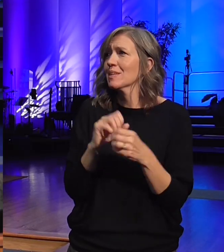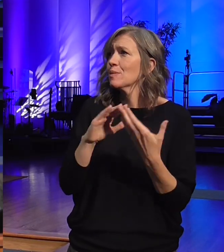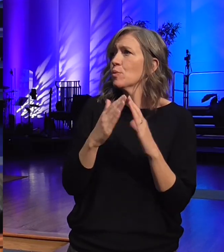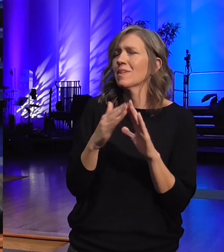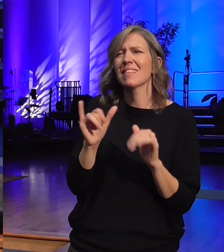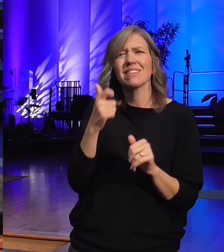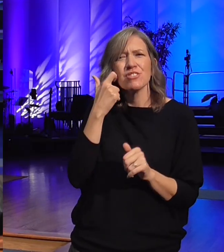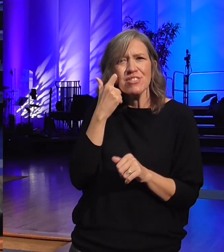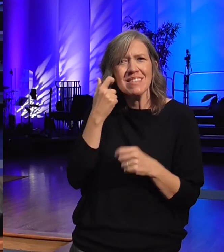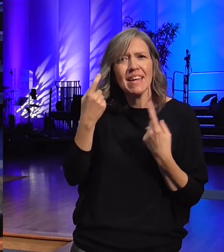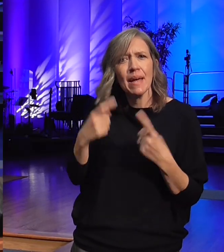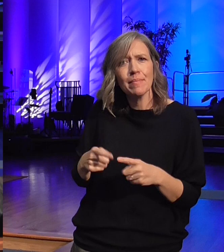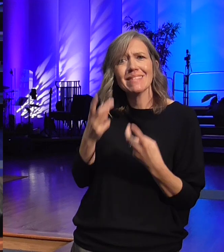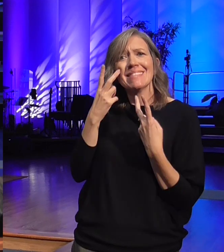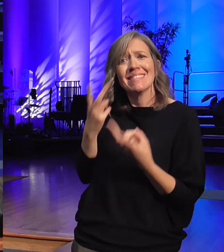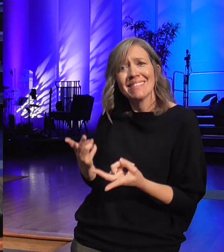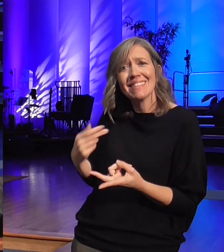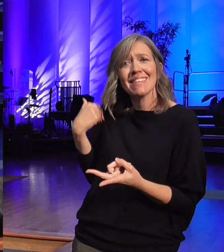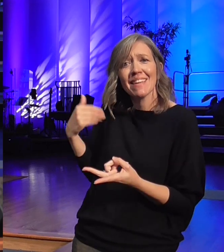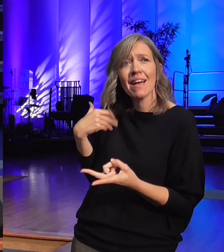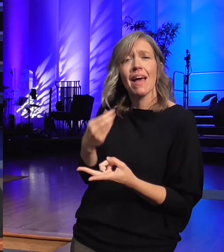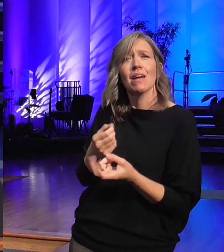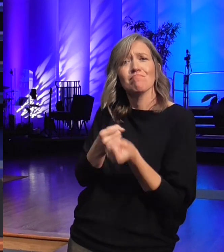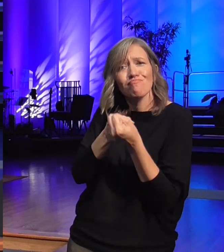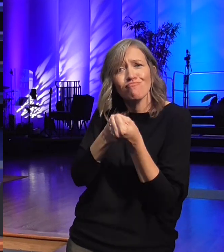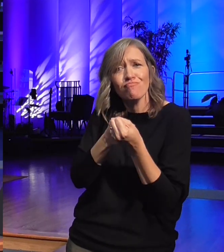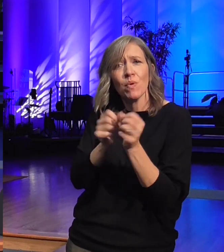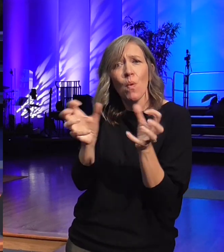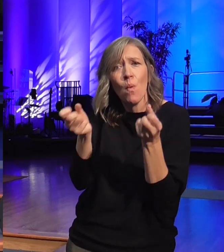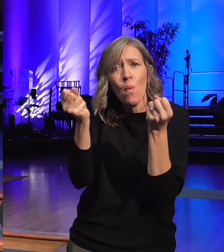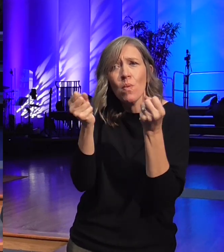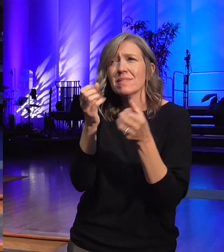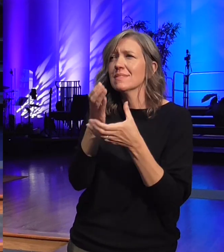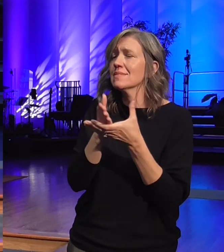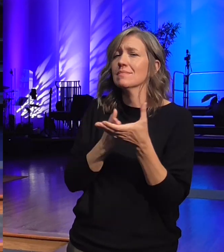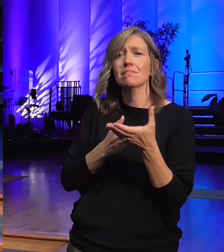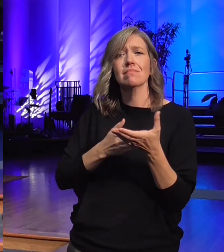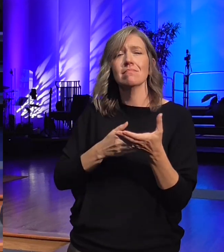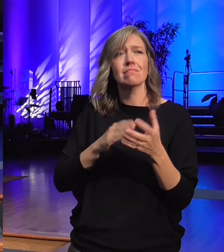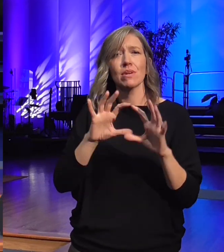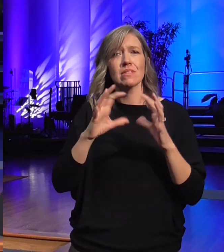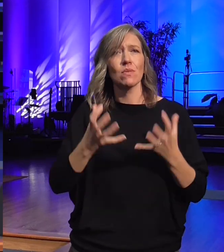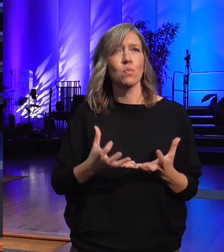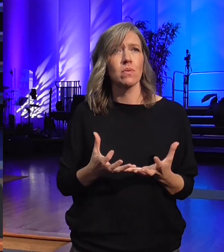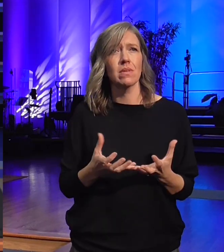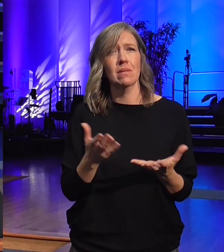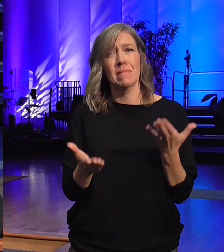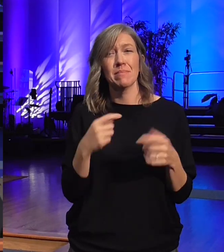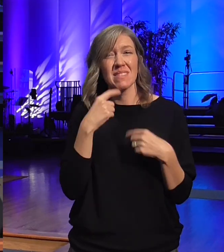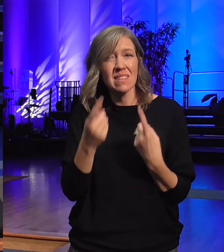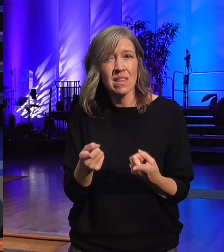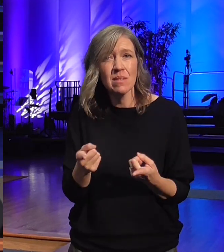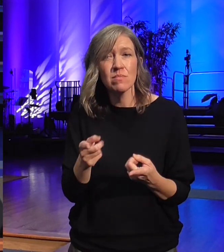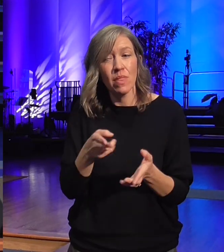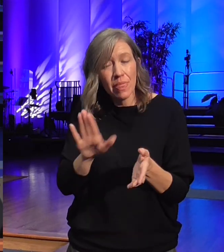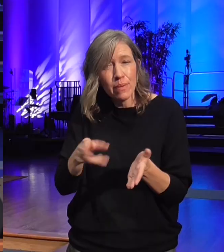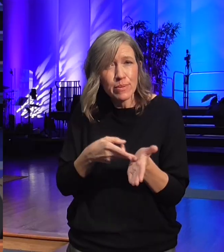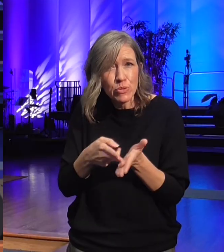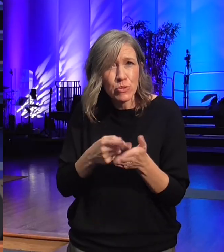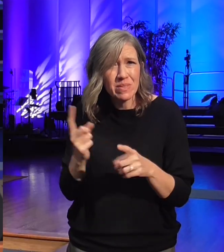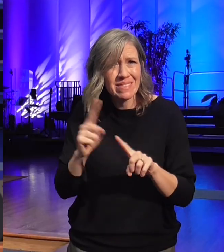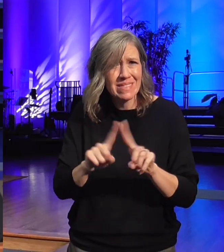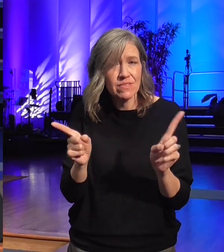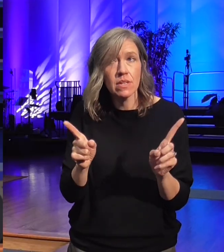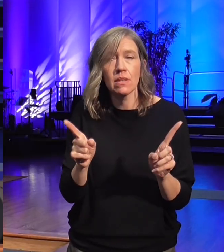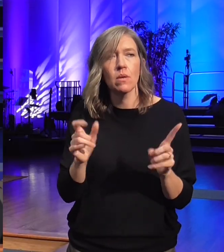just did to see them and uphold them, because there are some aspects of the world that would tell them the truth of who they are as something different, and how important they get